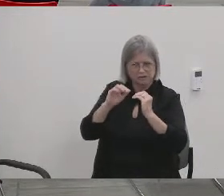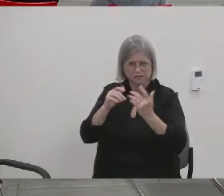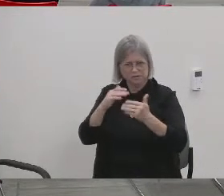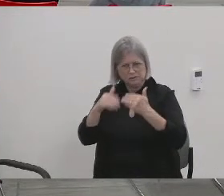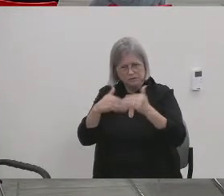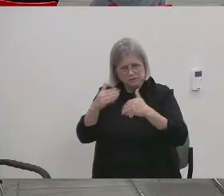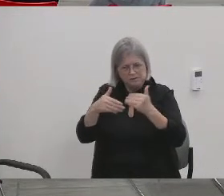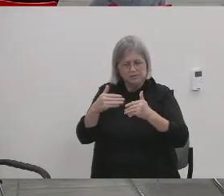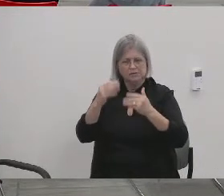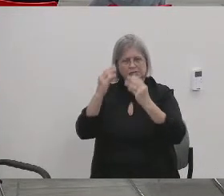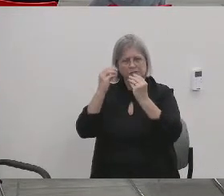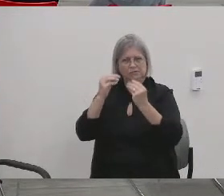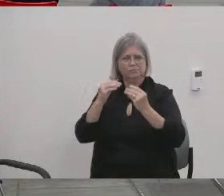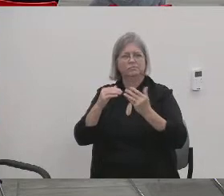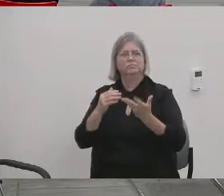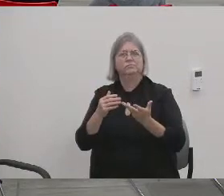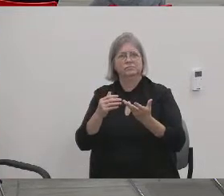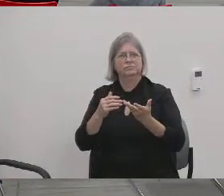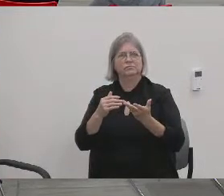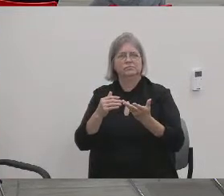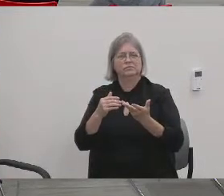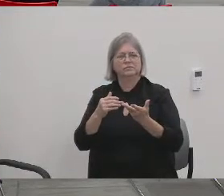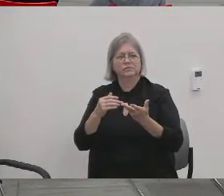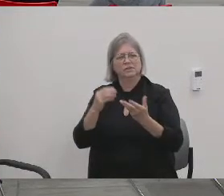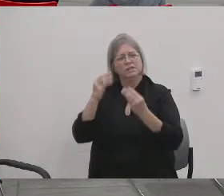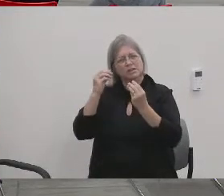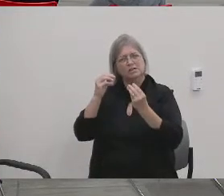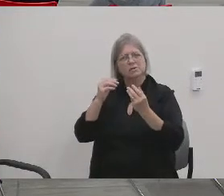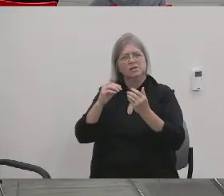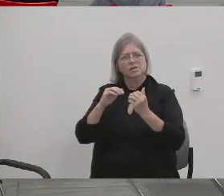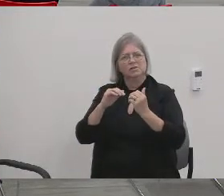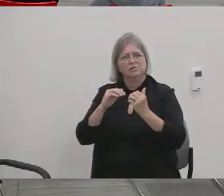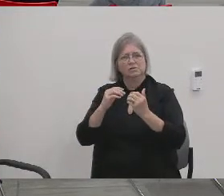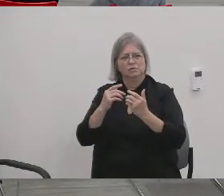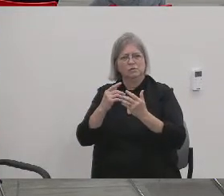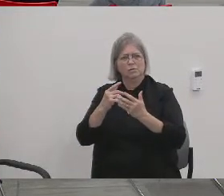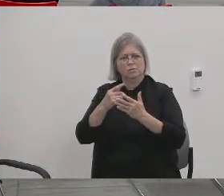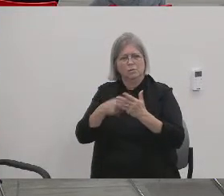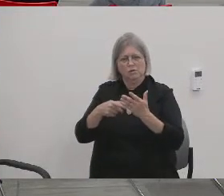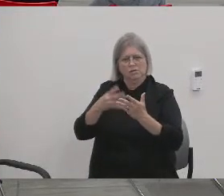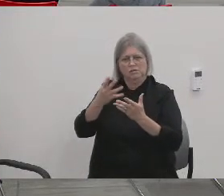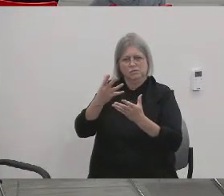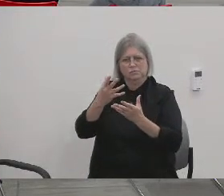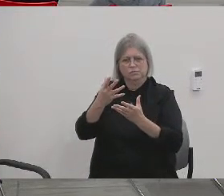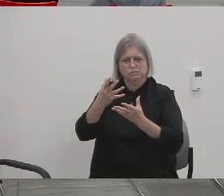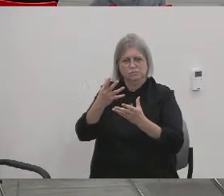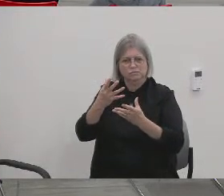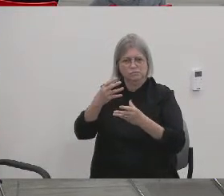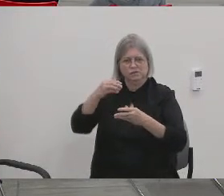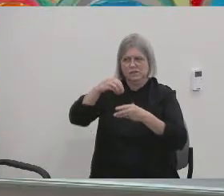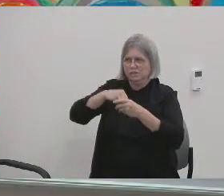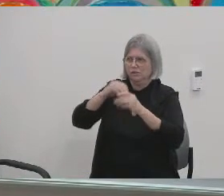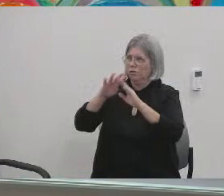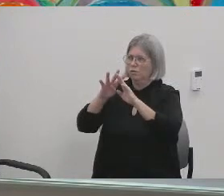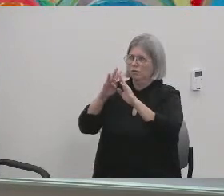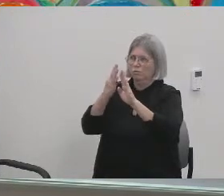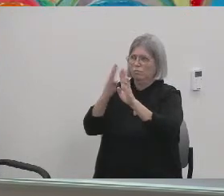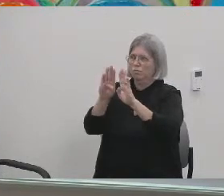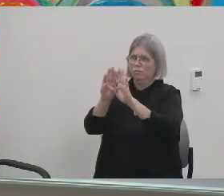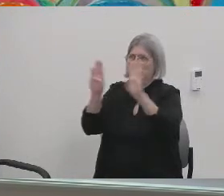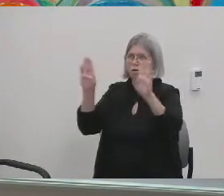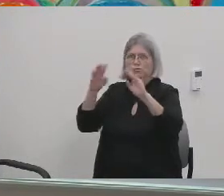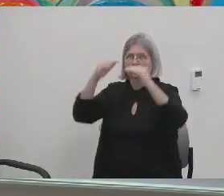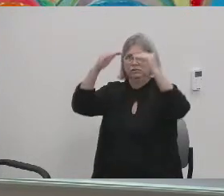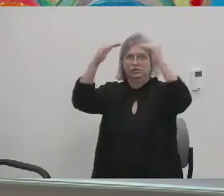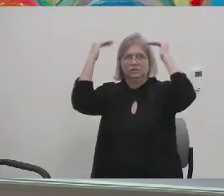began the process of thinking about what was in the walls, what was on the ceilings, and what was throughout the district to make sure that